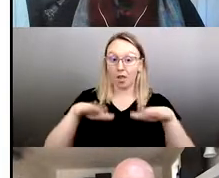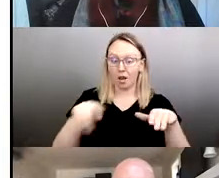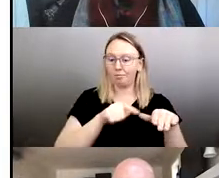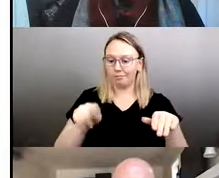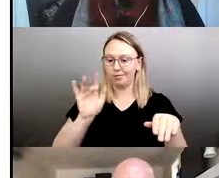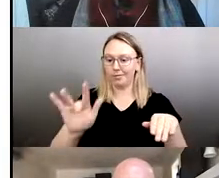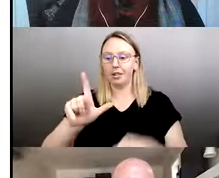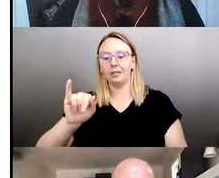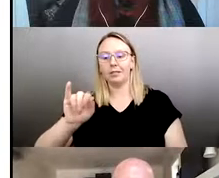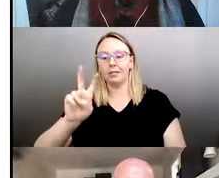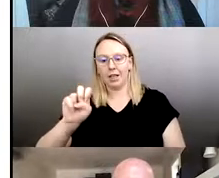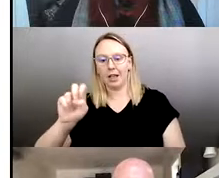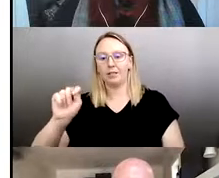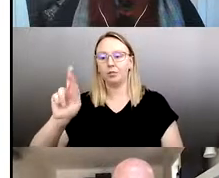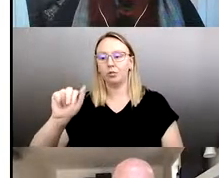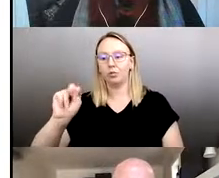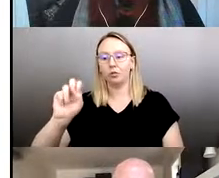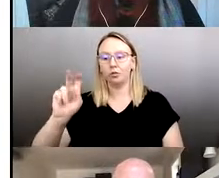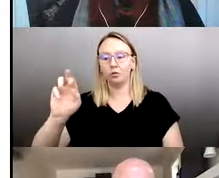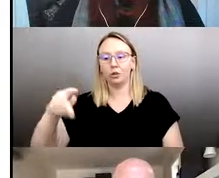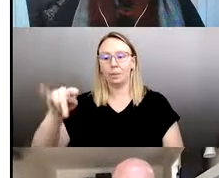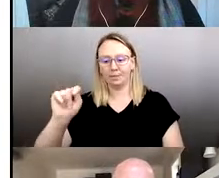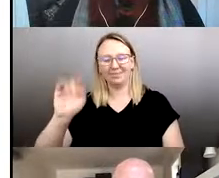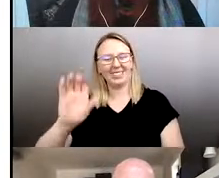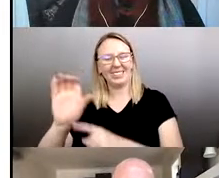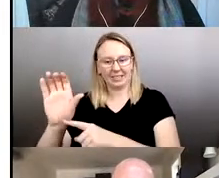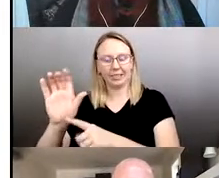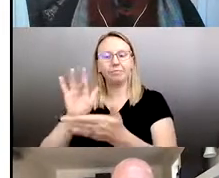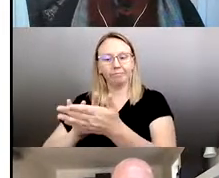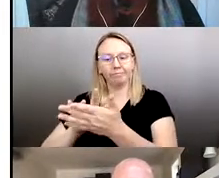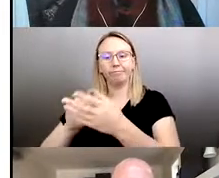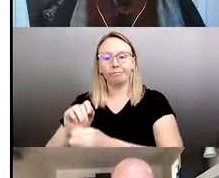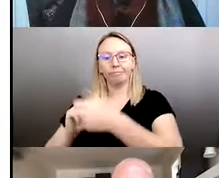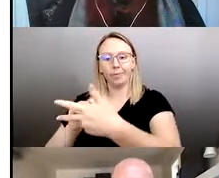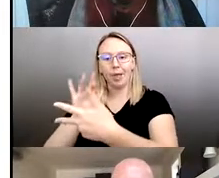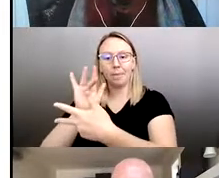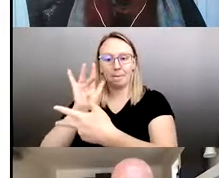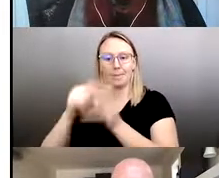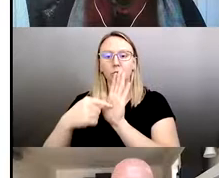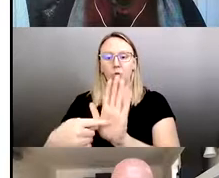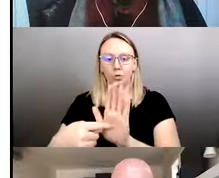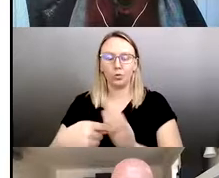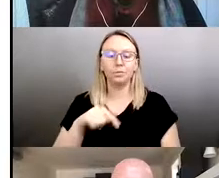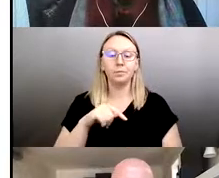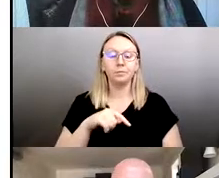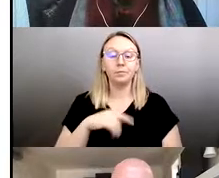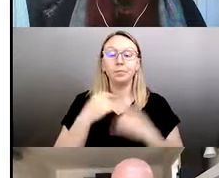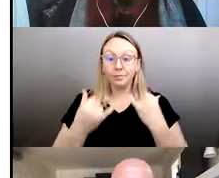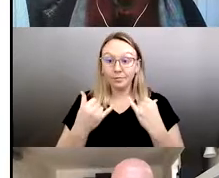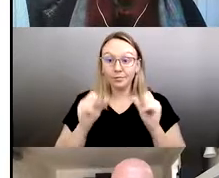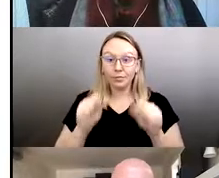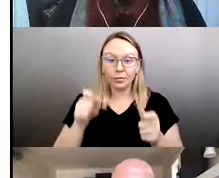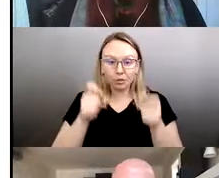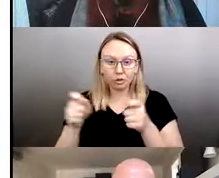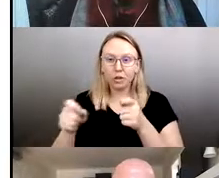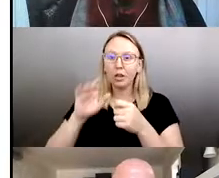bottom of your screen, then selecting Show Subtitle. You can adjust your view of today's presentation by selecting View